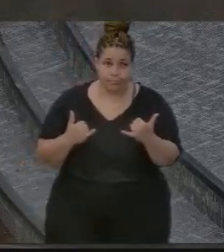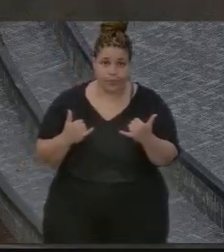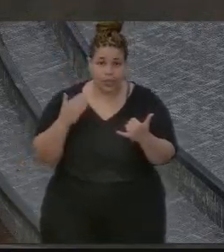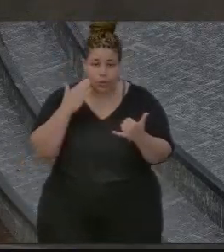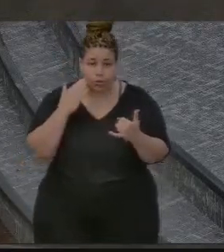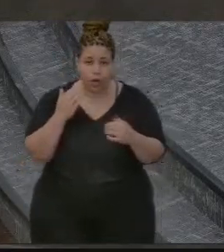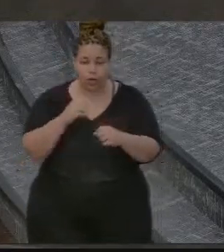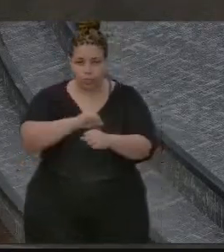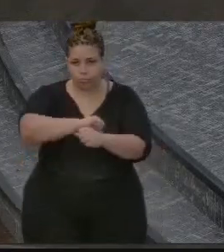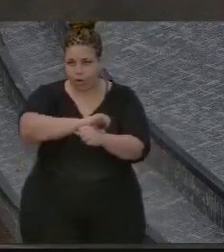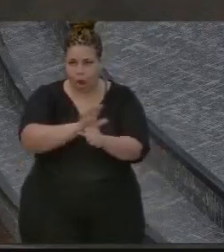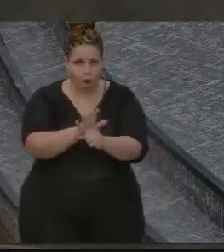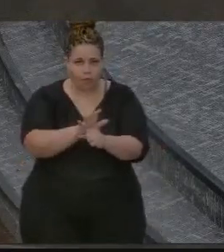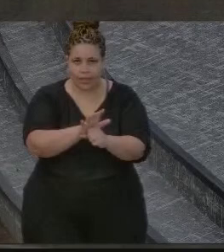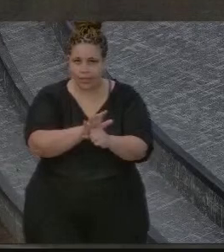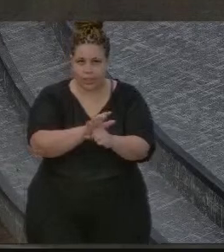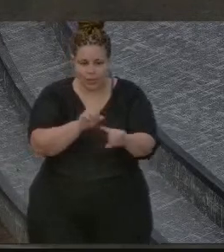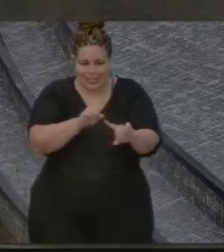COVID,